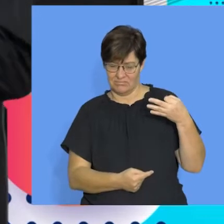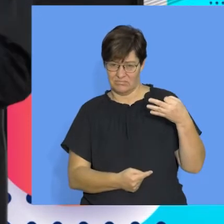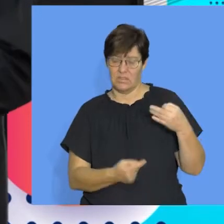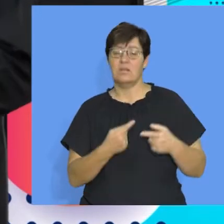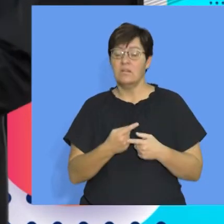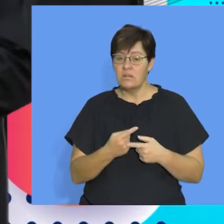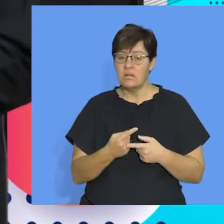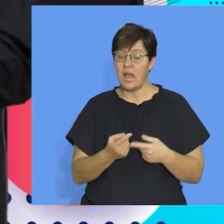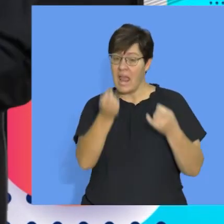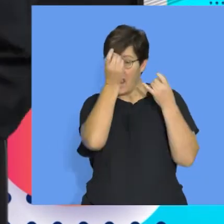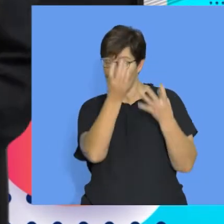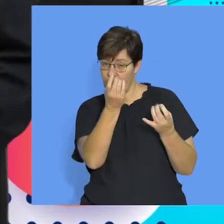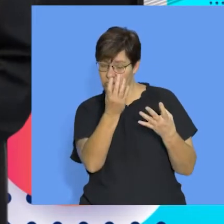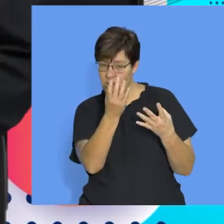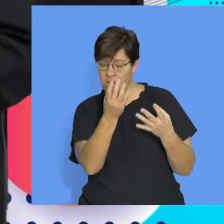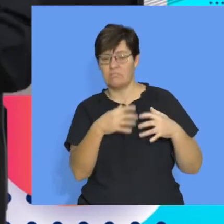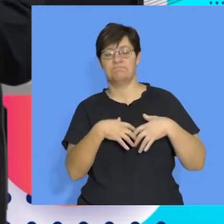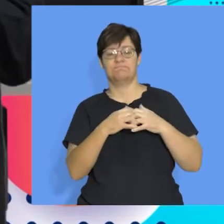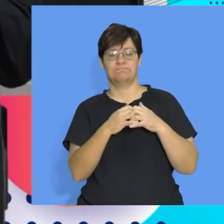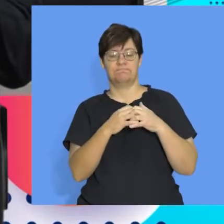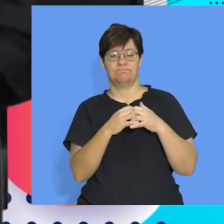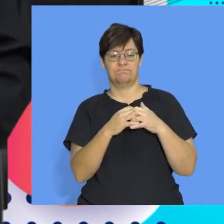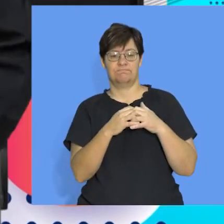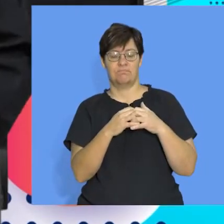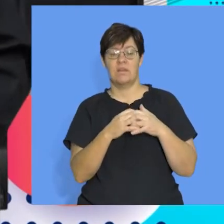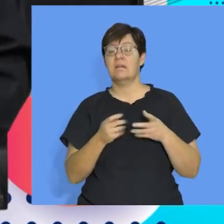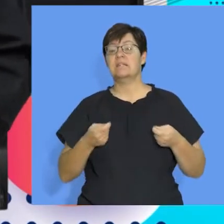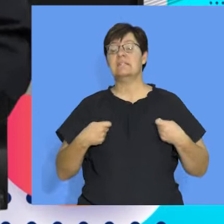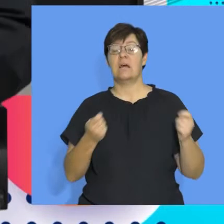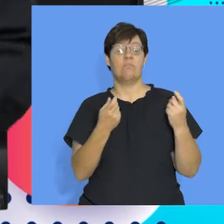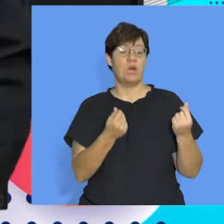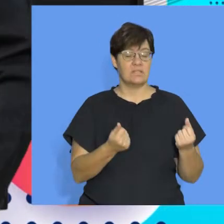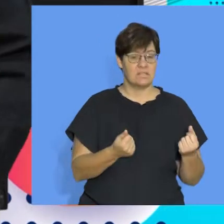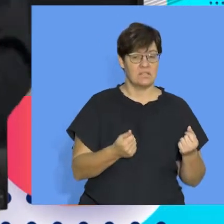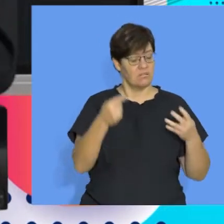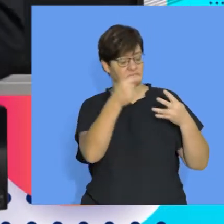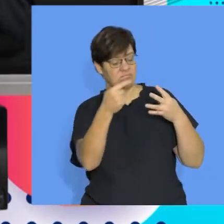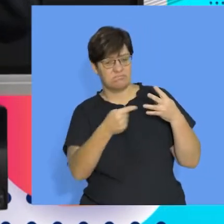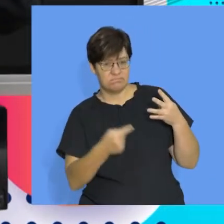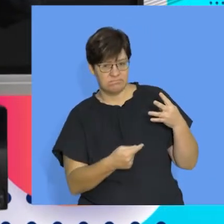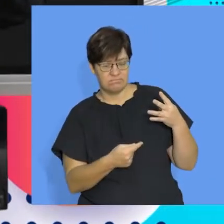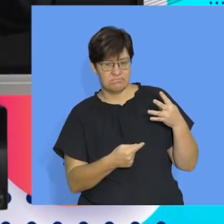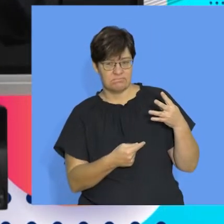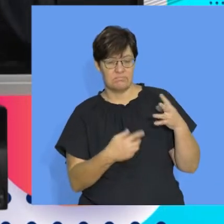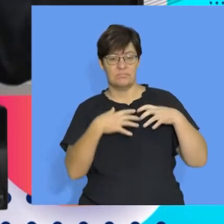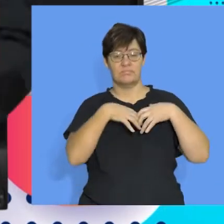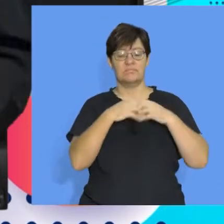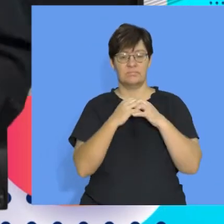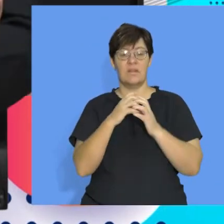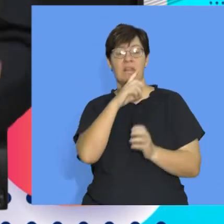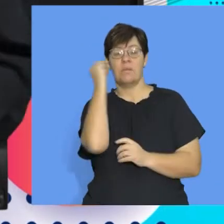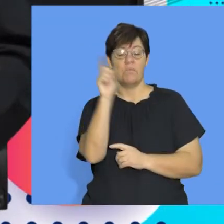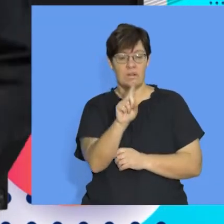use that information to determine the selling price of items, and also all of this forms part of what we